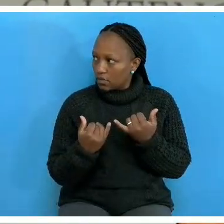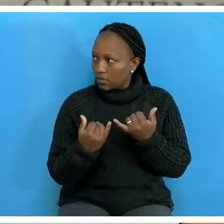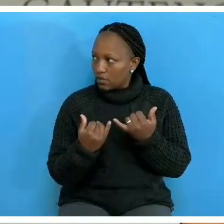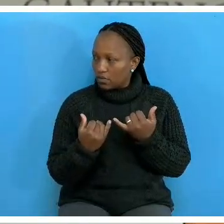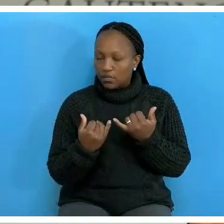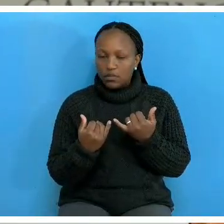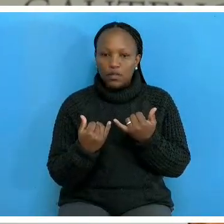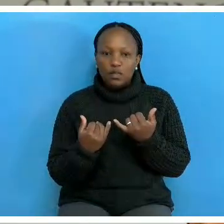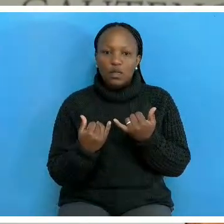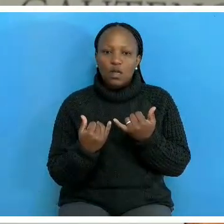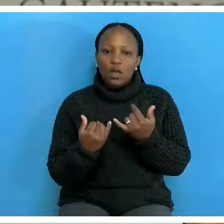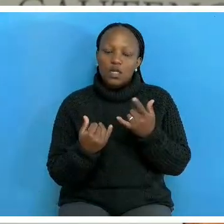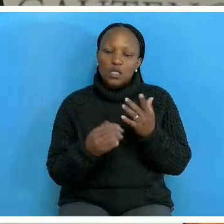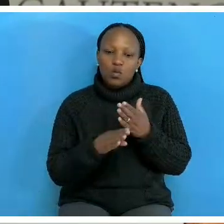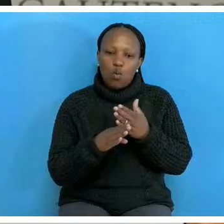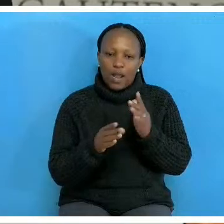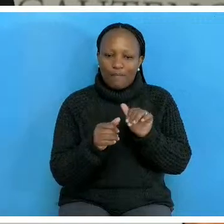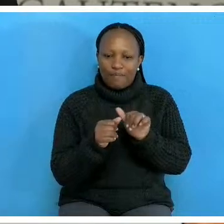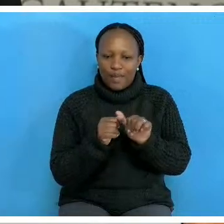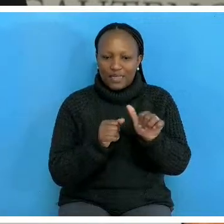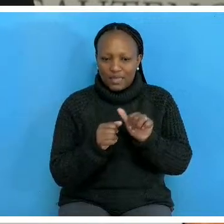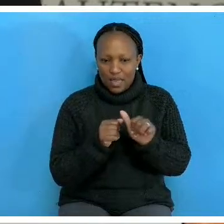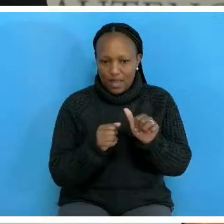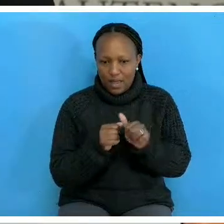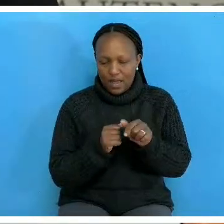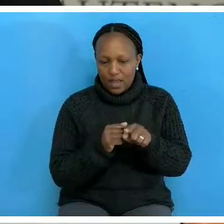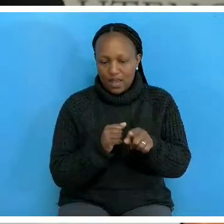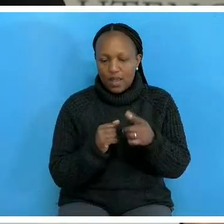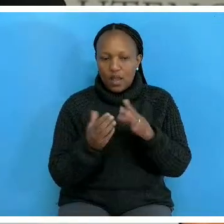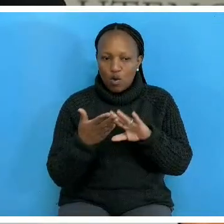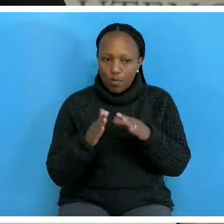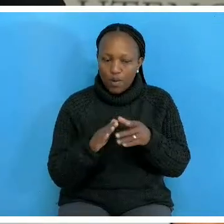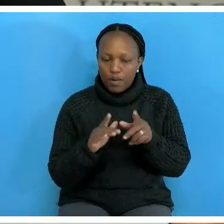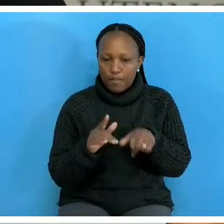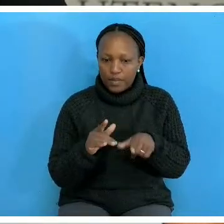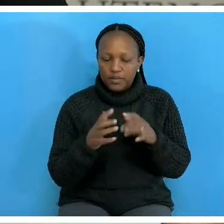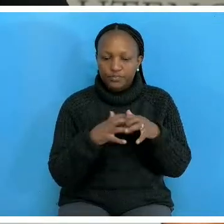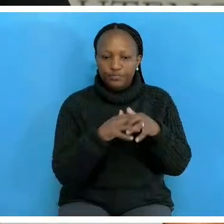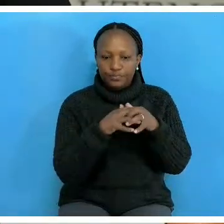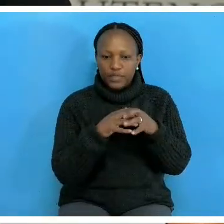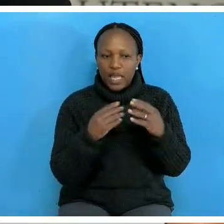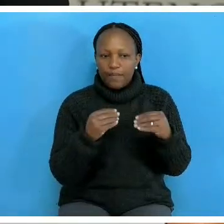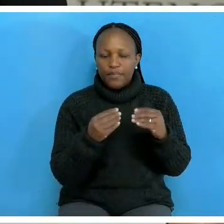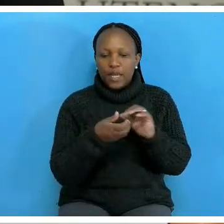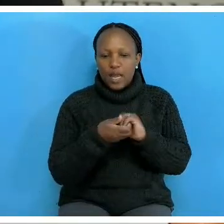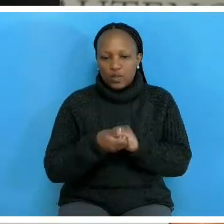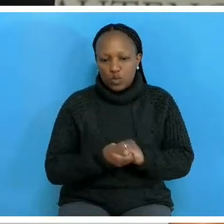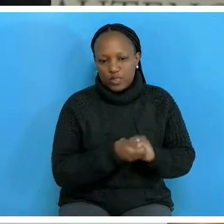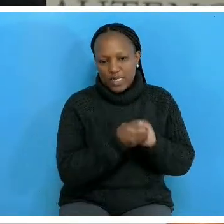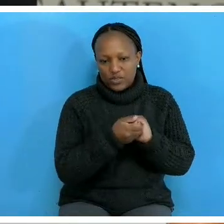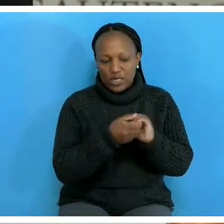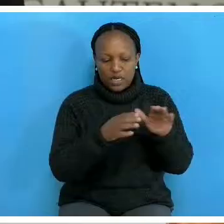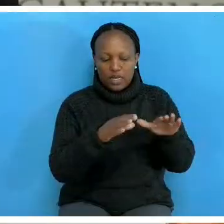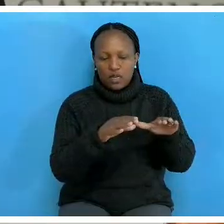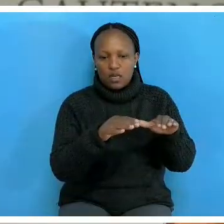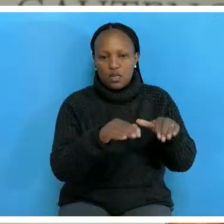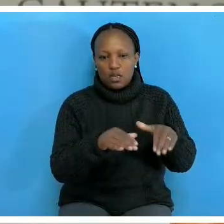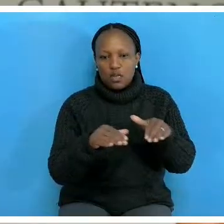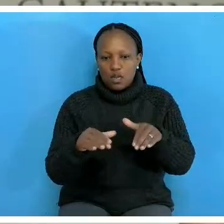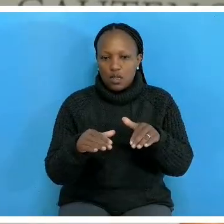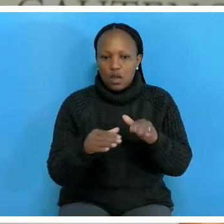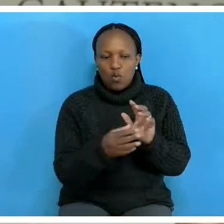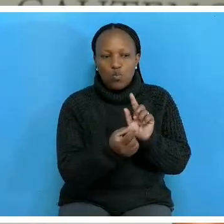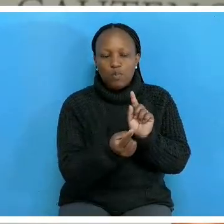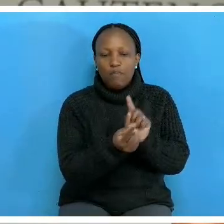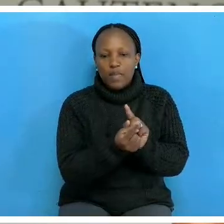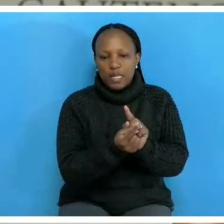better if the community is organized into business associations. Because then when we meet you as